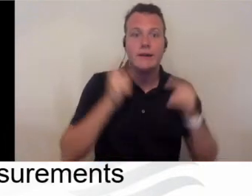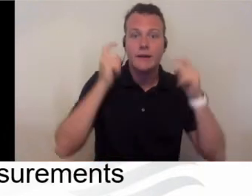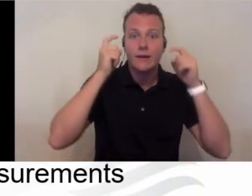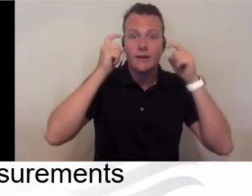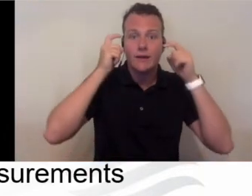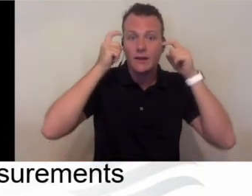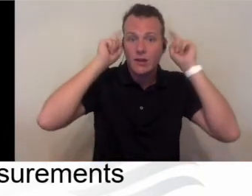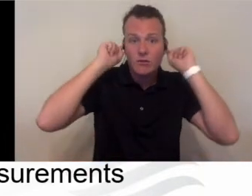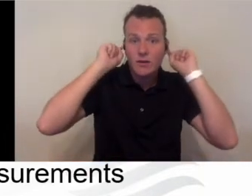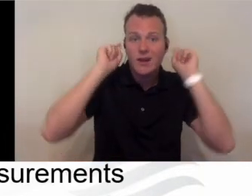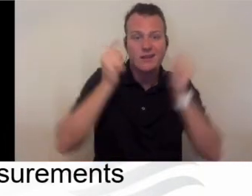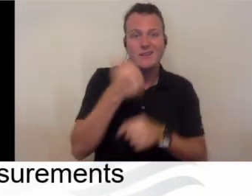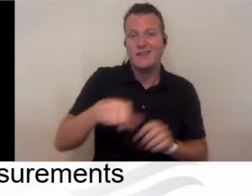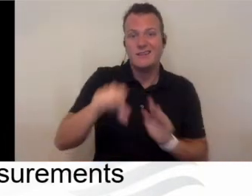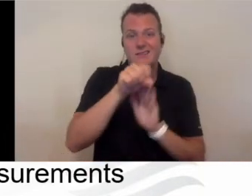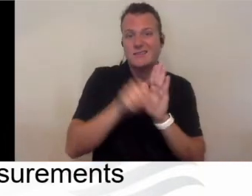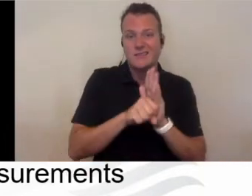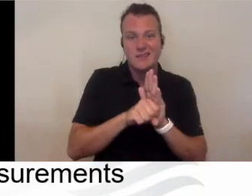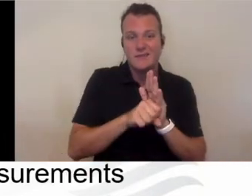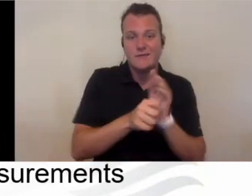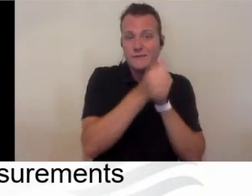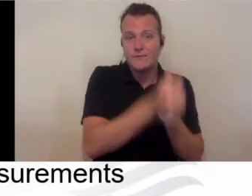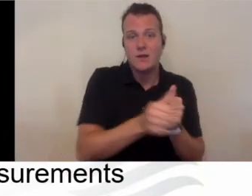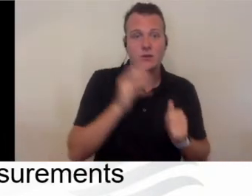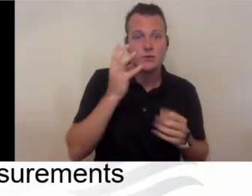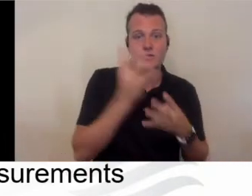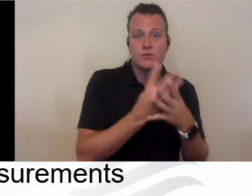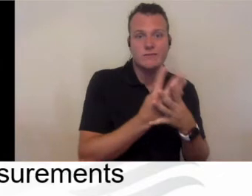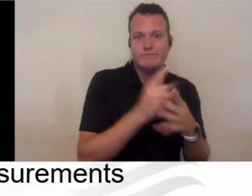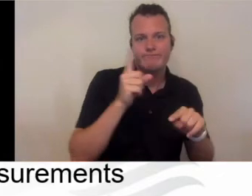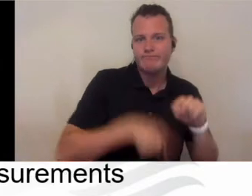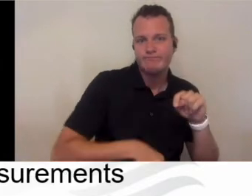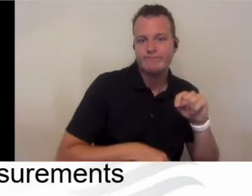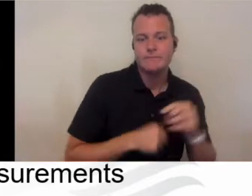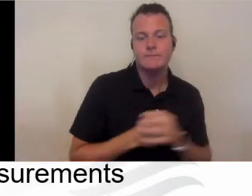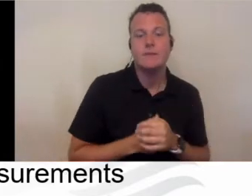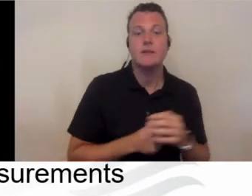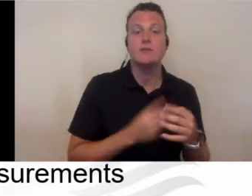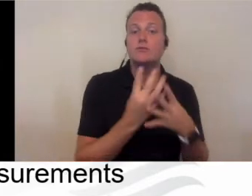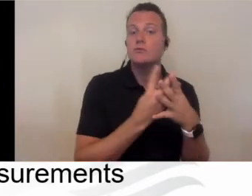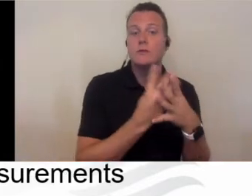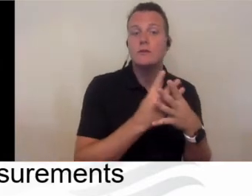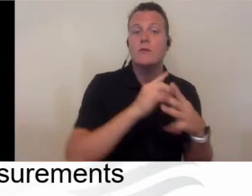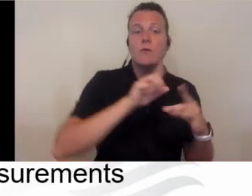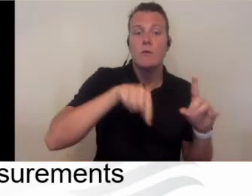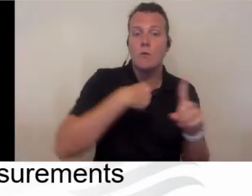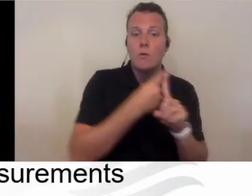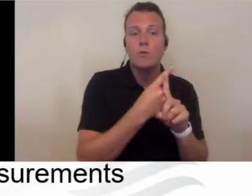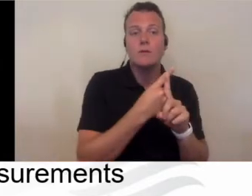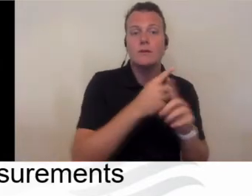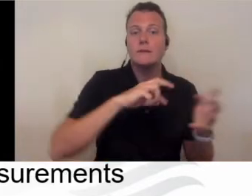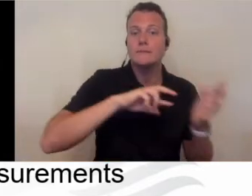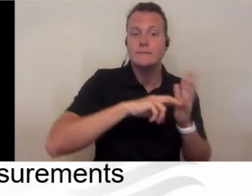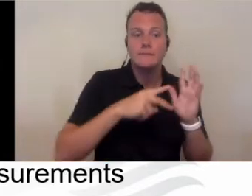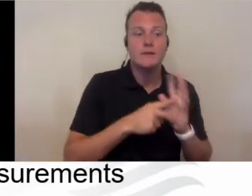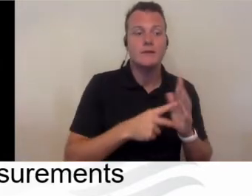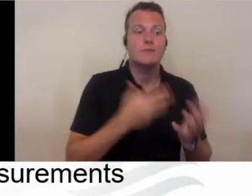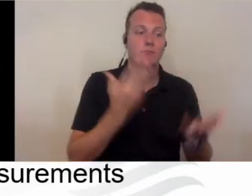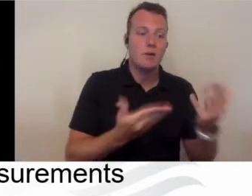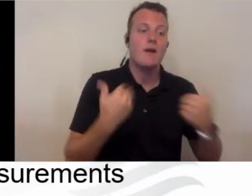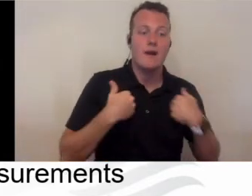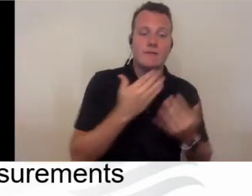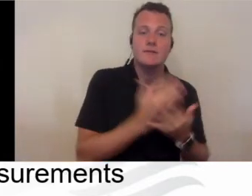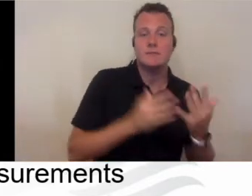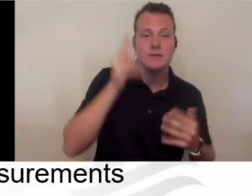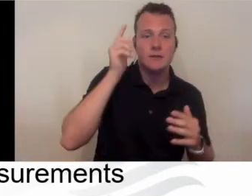state based on a screening. It doesn't tell you anything other than somebody probably has some hearing loss. You would have to